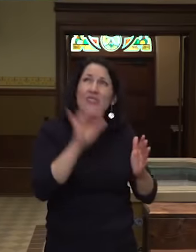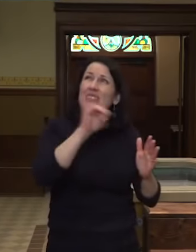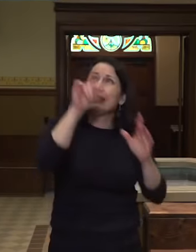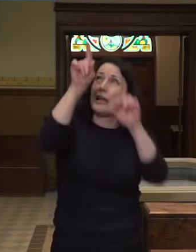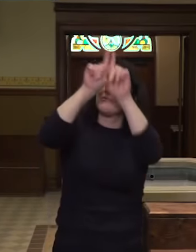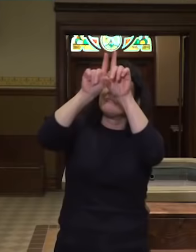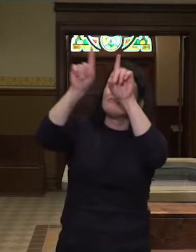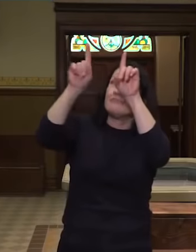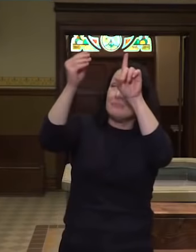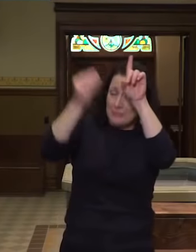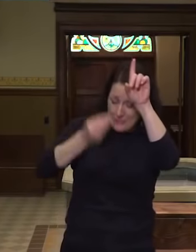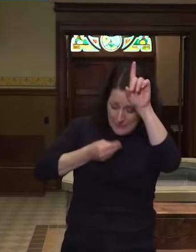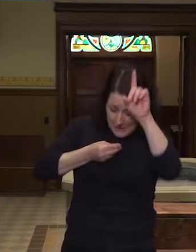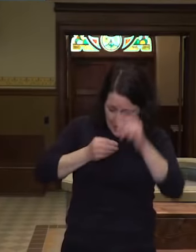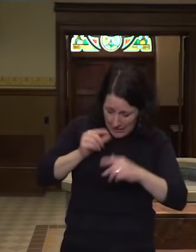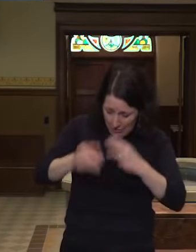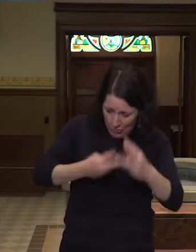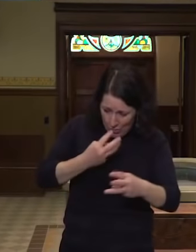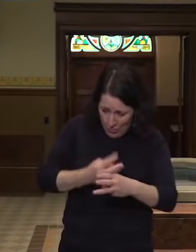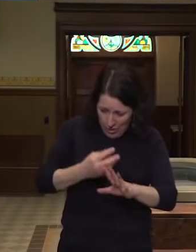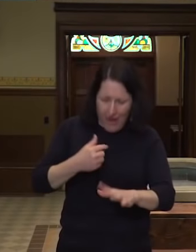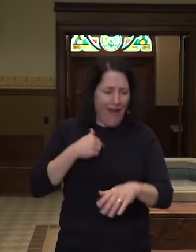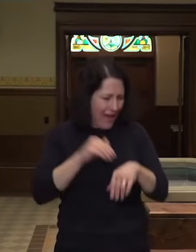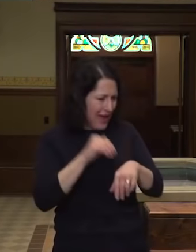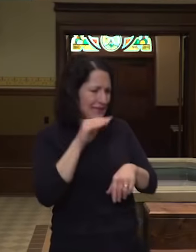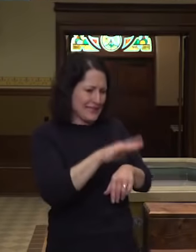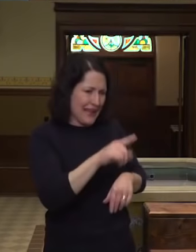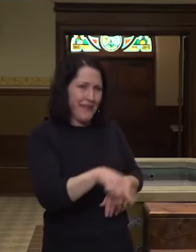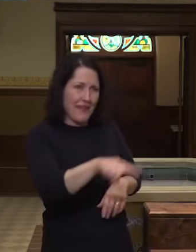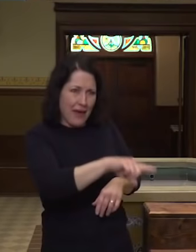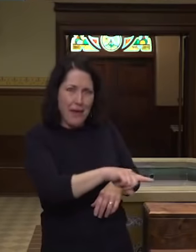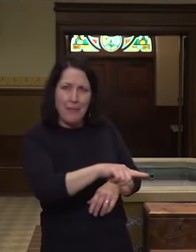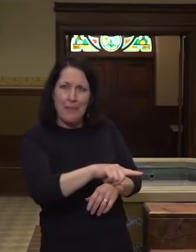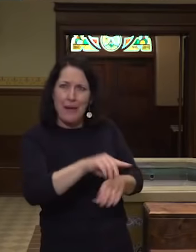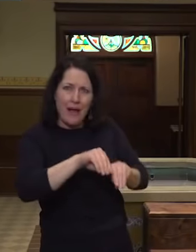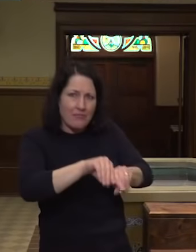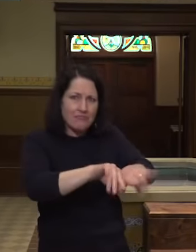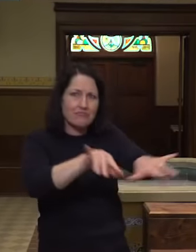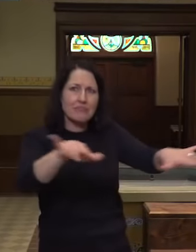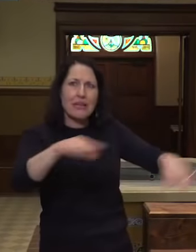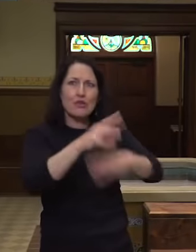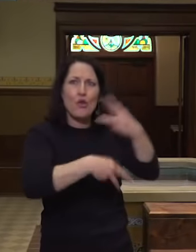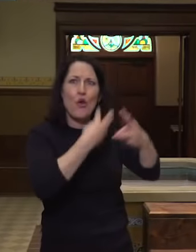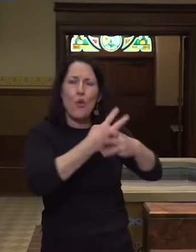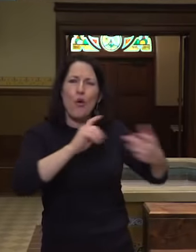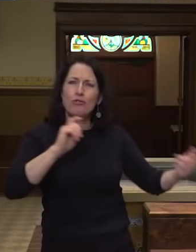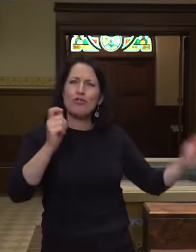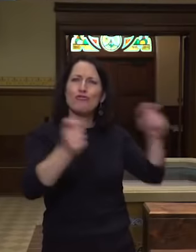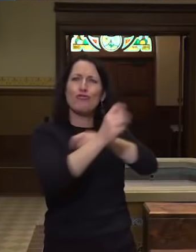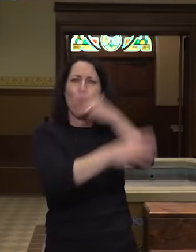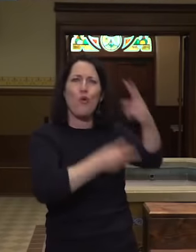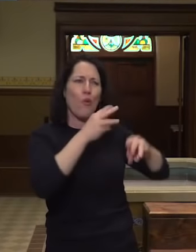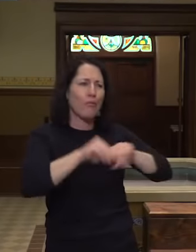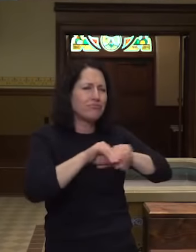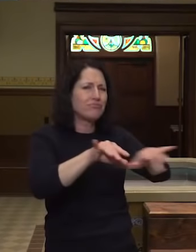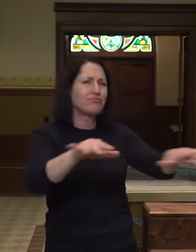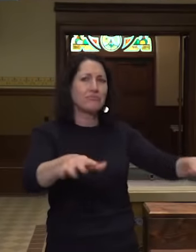the world, so I sent them into the world. And I consecrate myself for